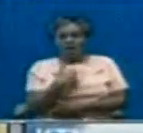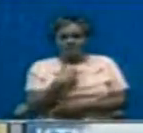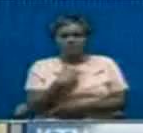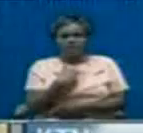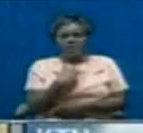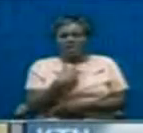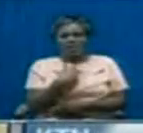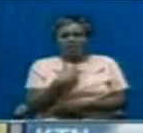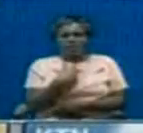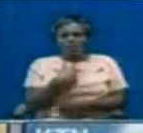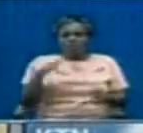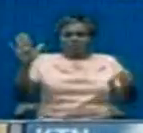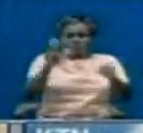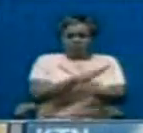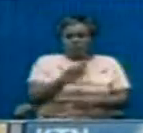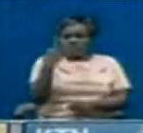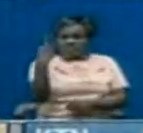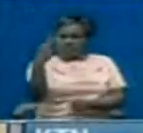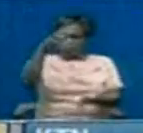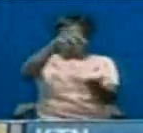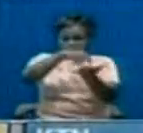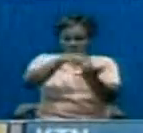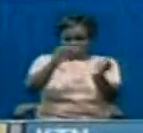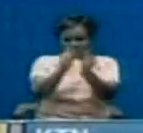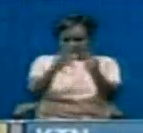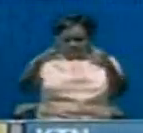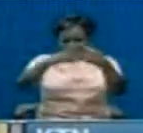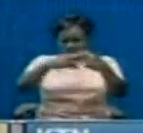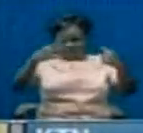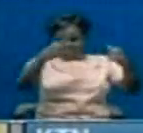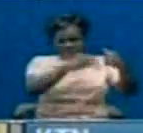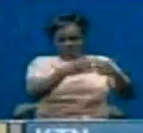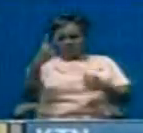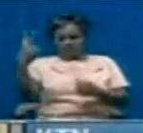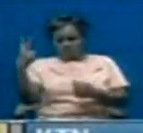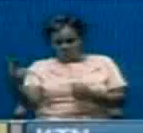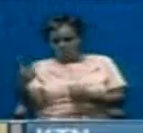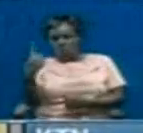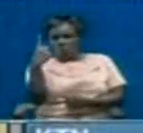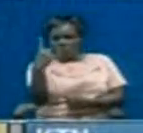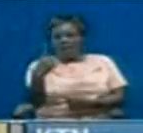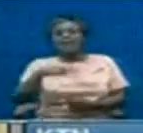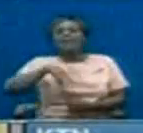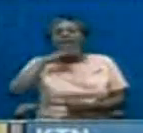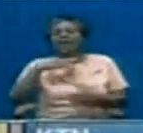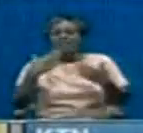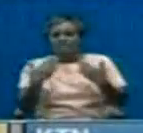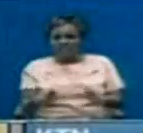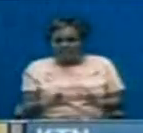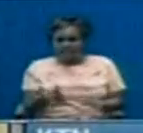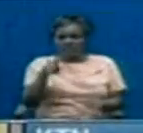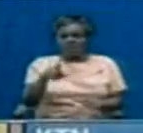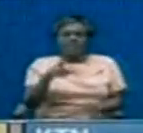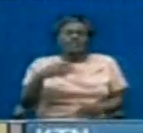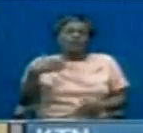a total of 3 cases. In 1980, 2 were infected. One of them died, and this was the